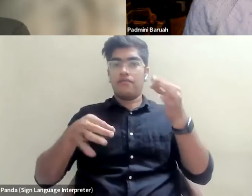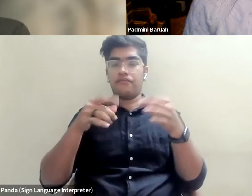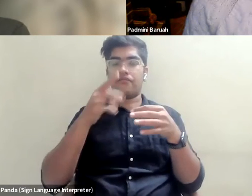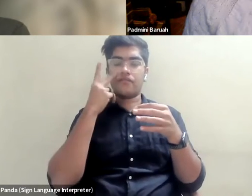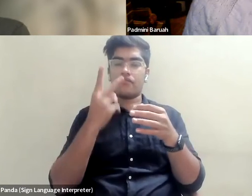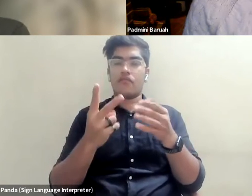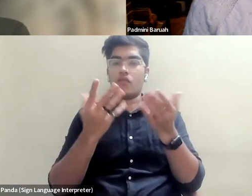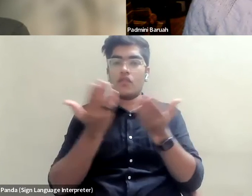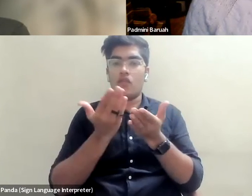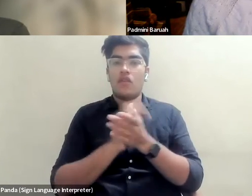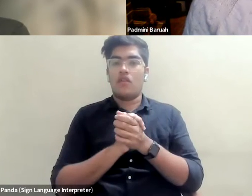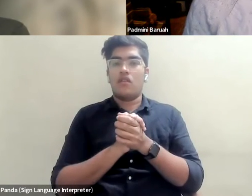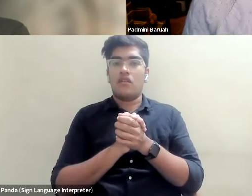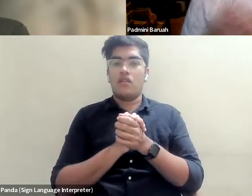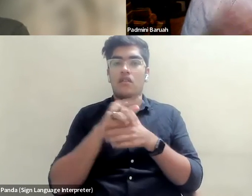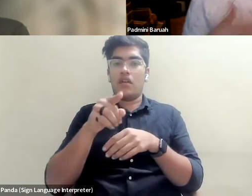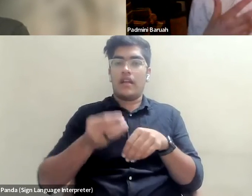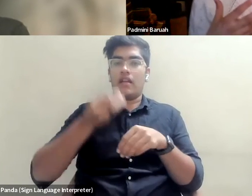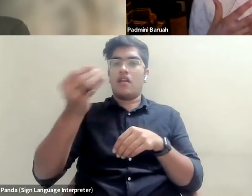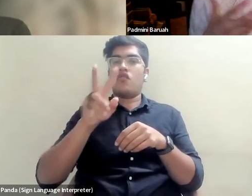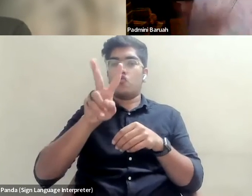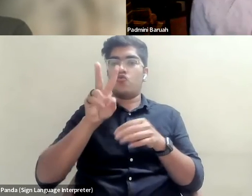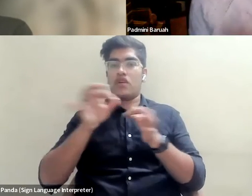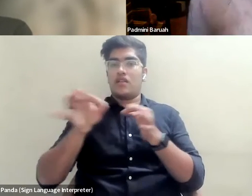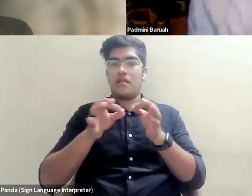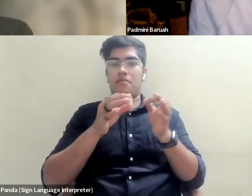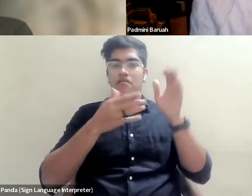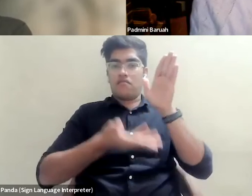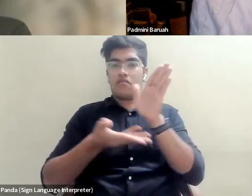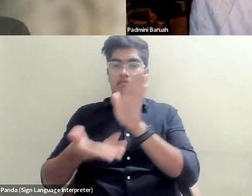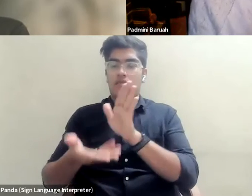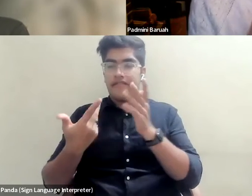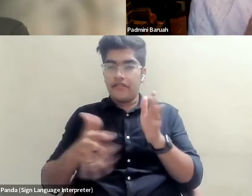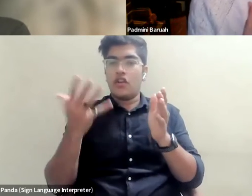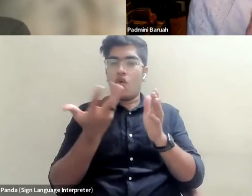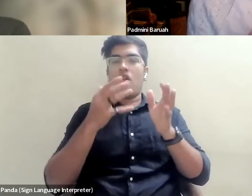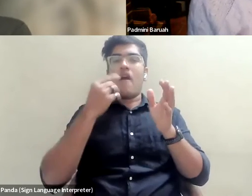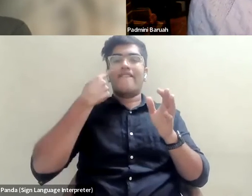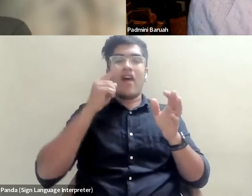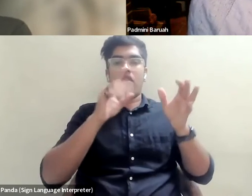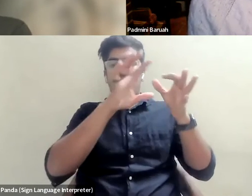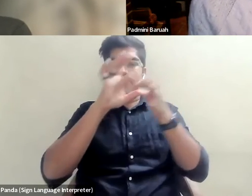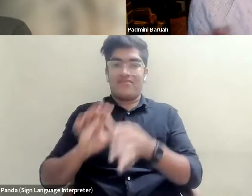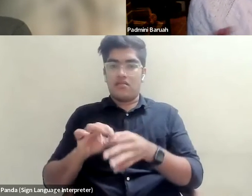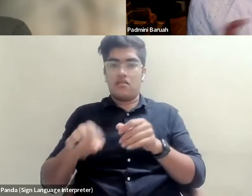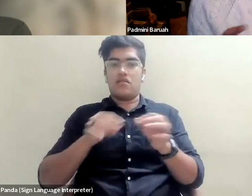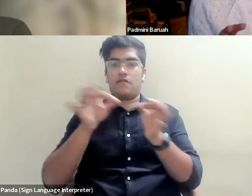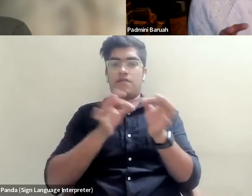they provided 2 exhibits to establish linkage between themselves and their father. And